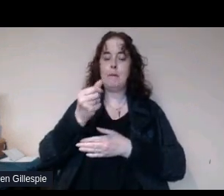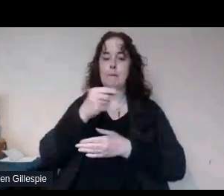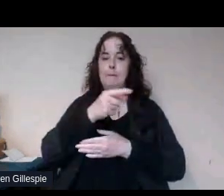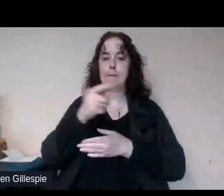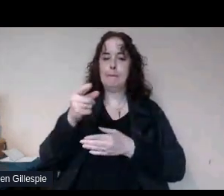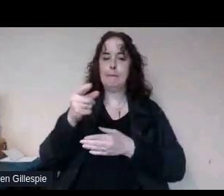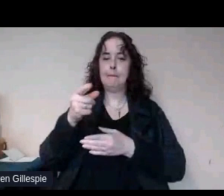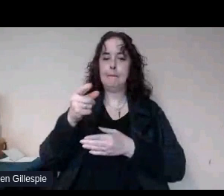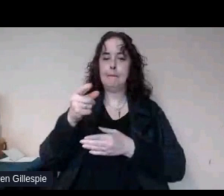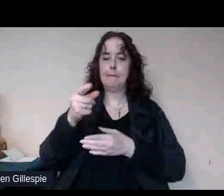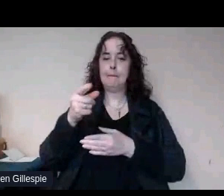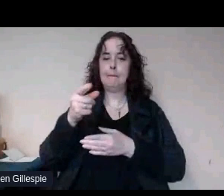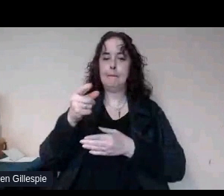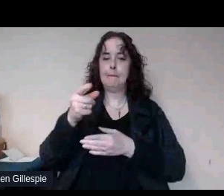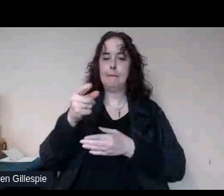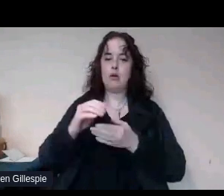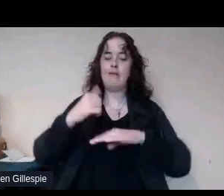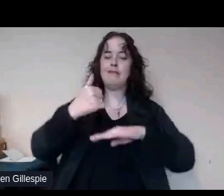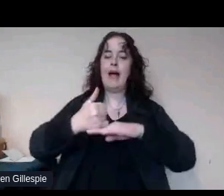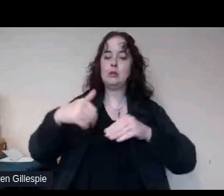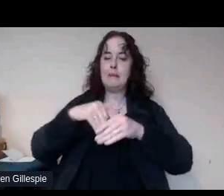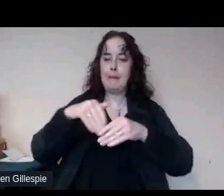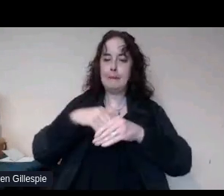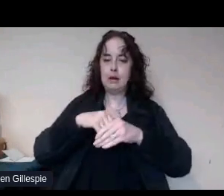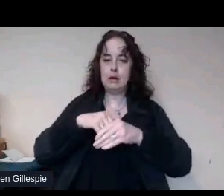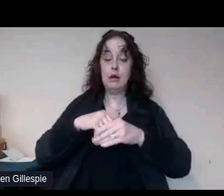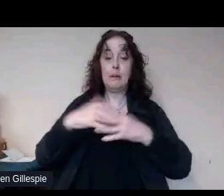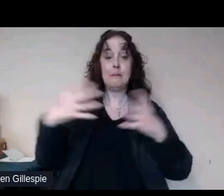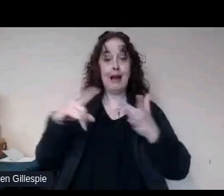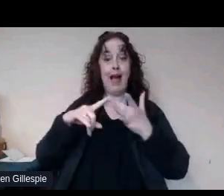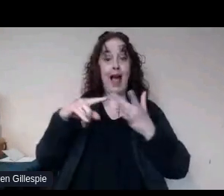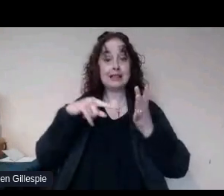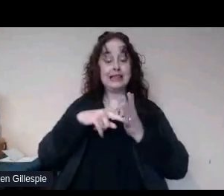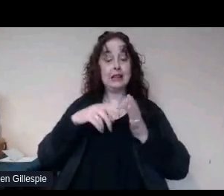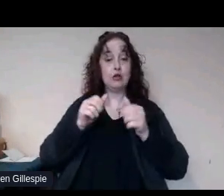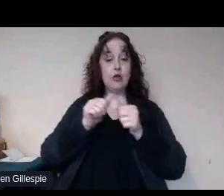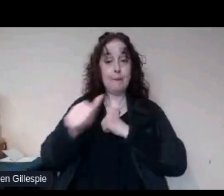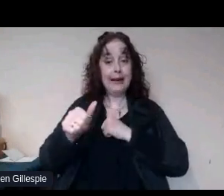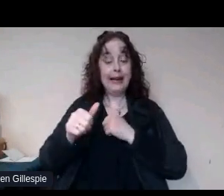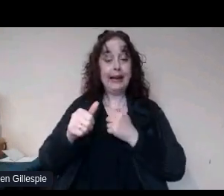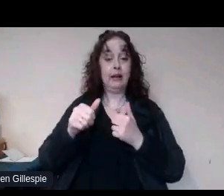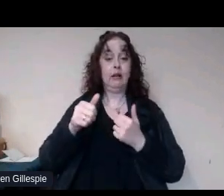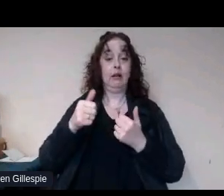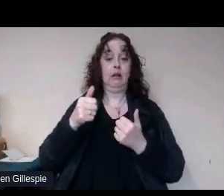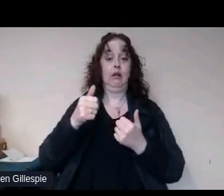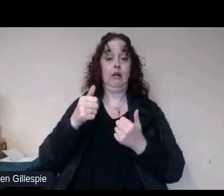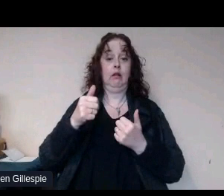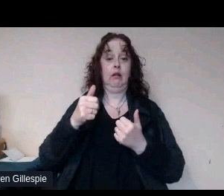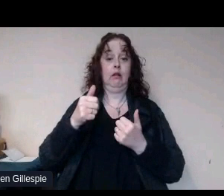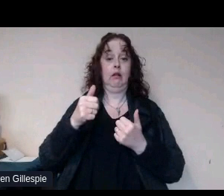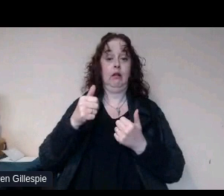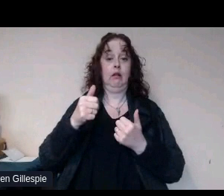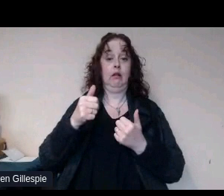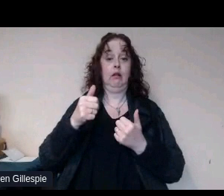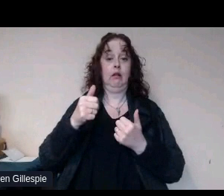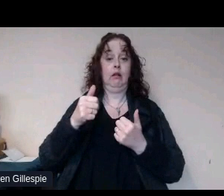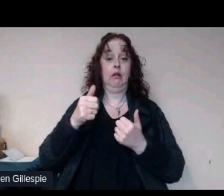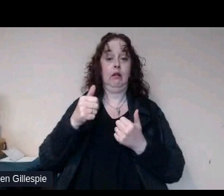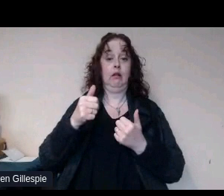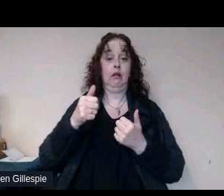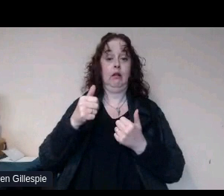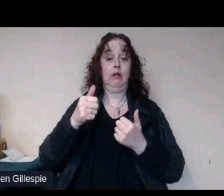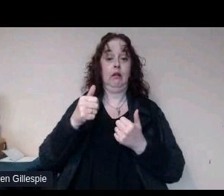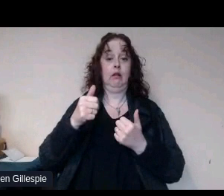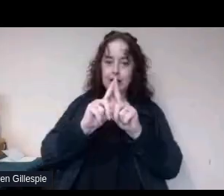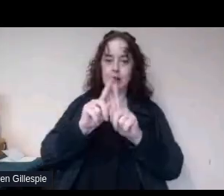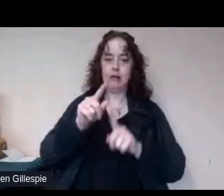founding members. And the big IT companies, they are accessibility experts, universities, and then you can